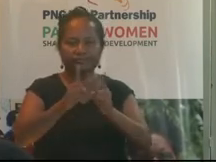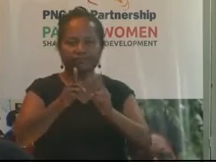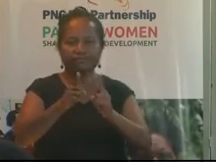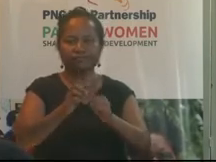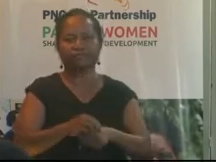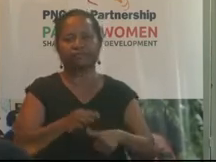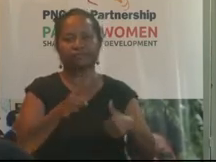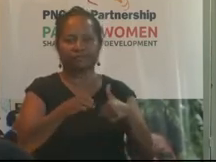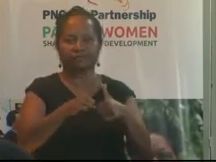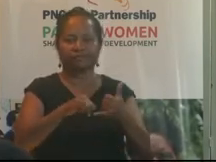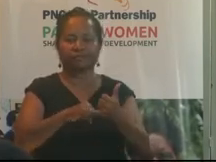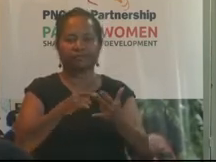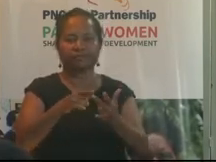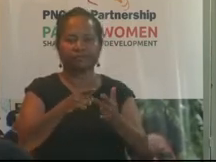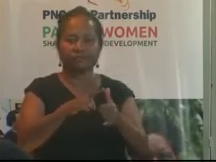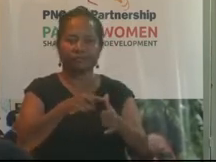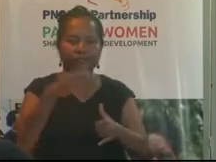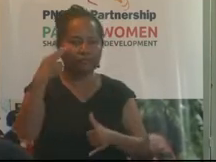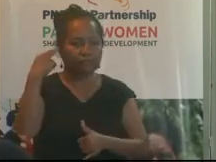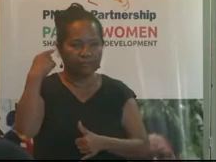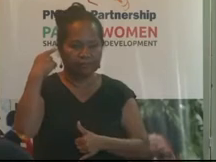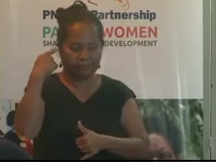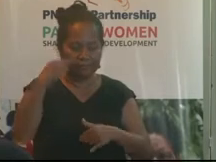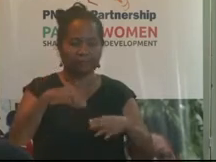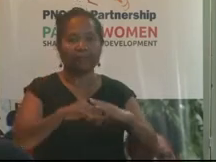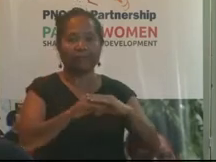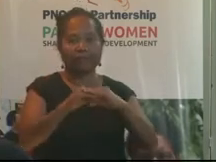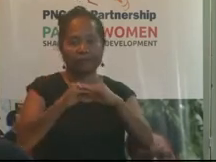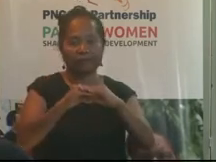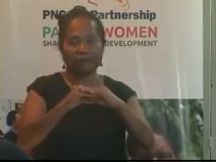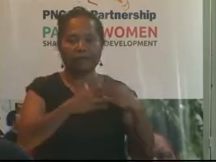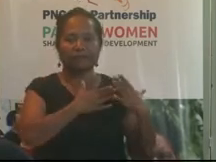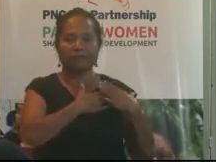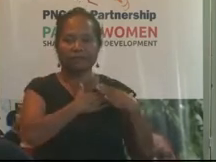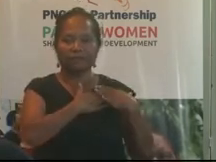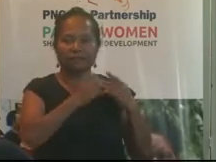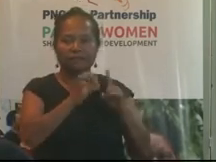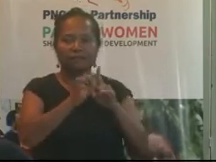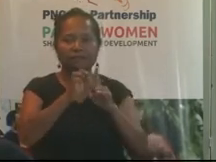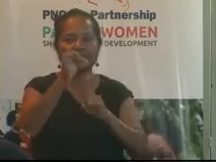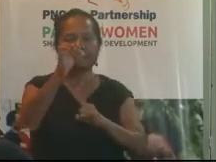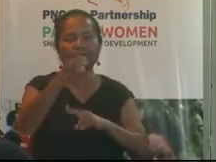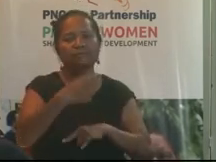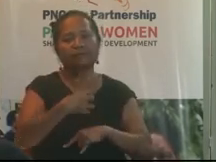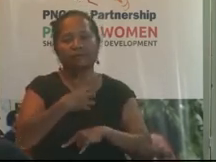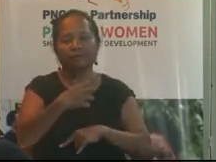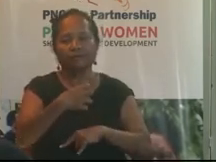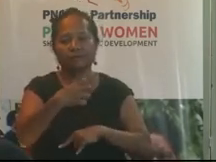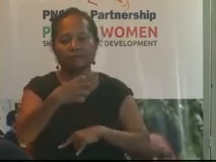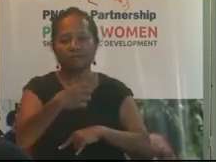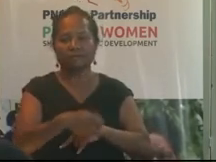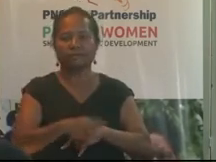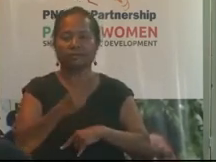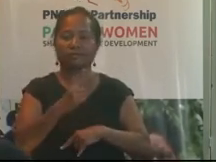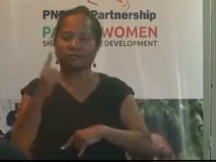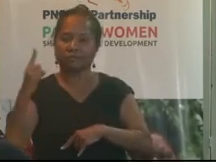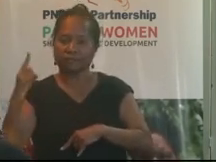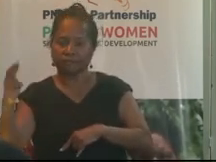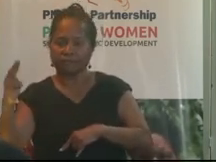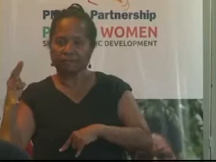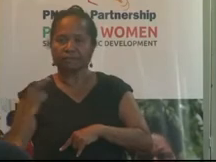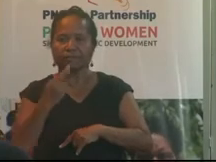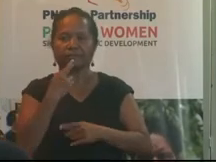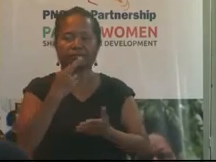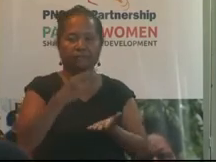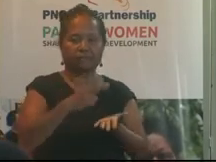Development Bank in PNG on environmental and social safeguard policies, and more recently, an independent evaluation